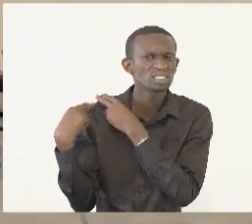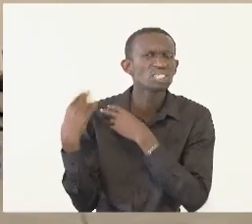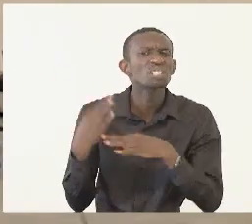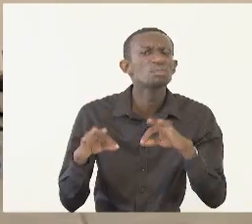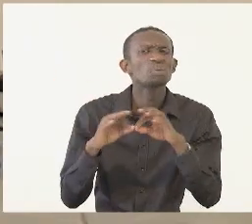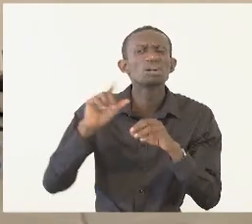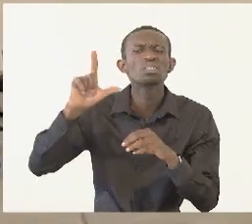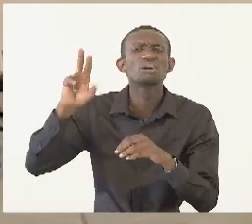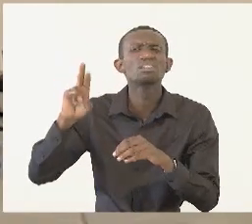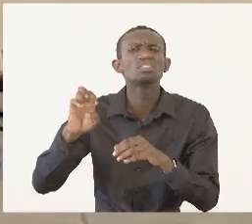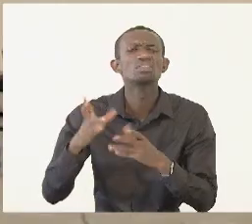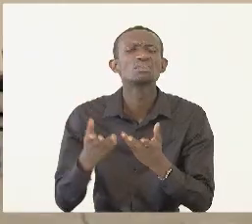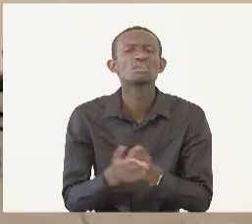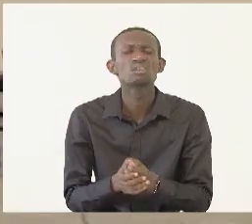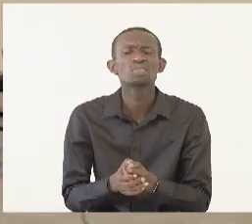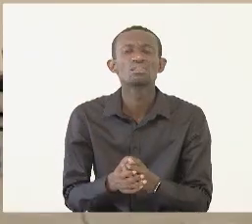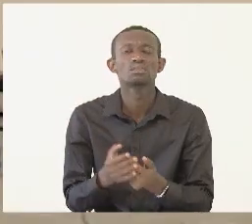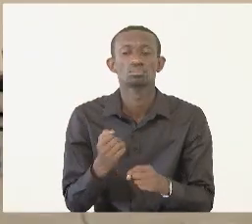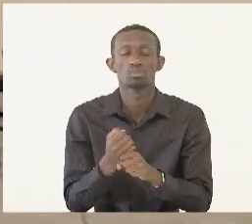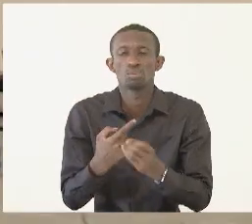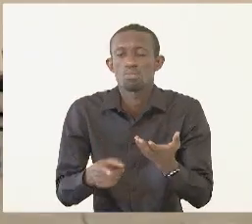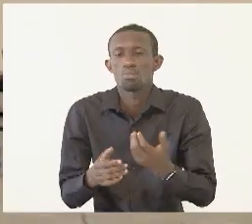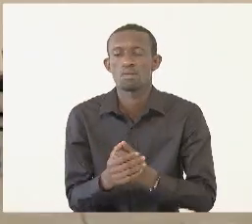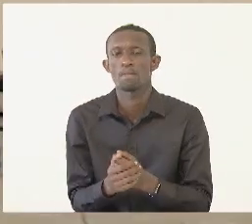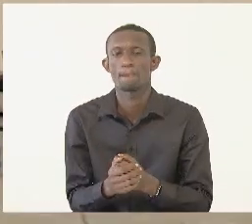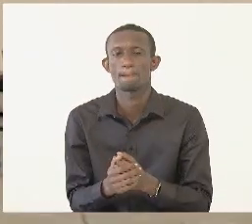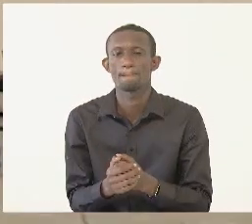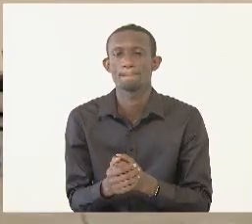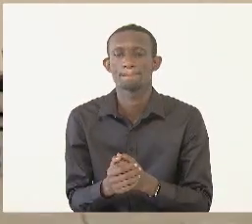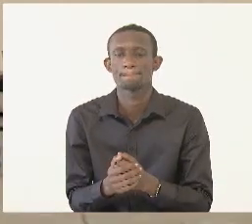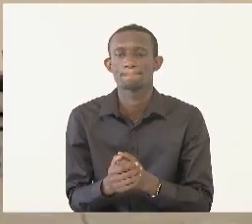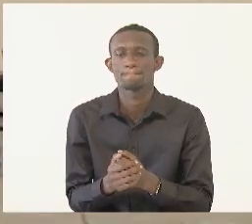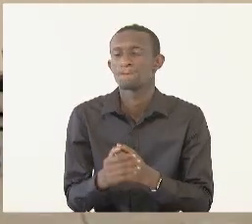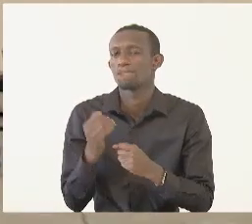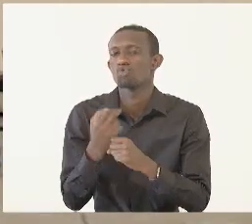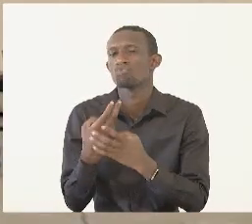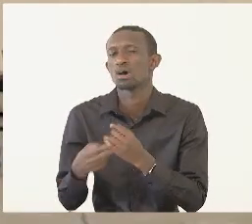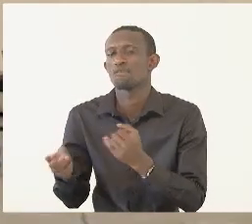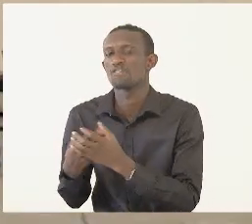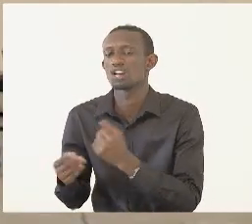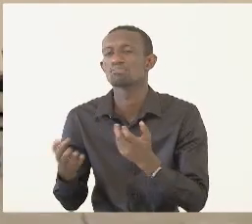the river do in order to do excretion or to do what you call